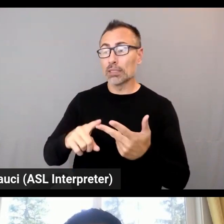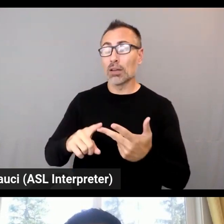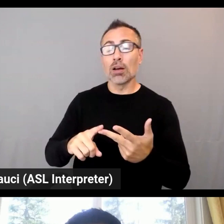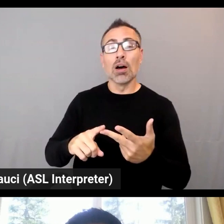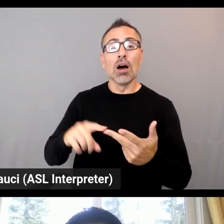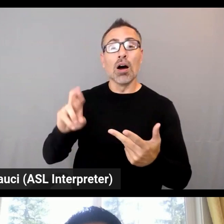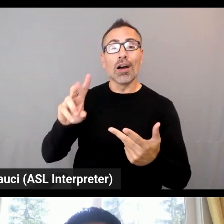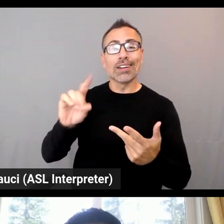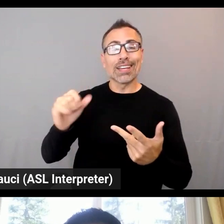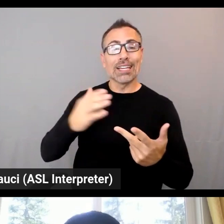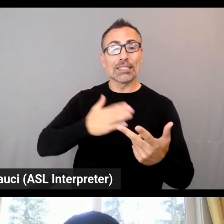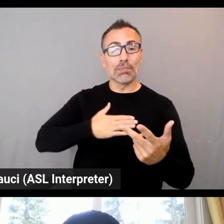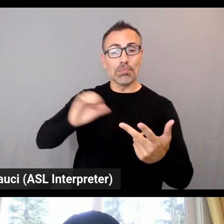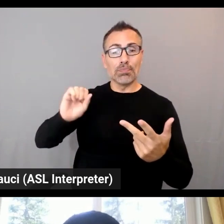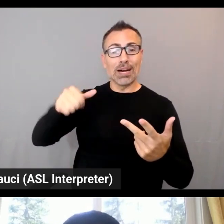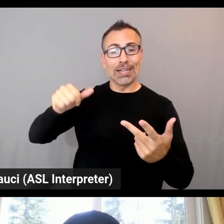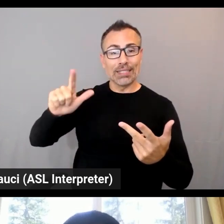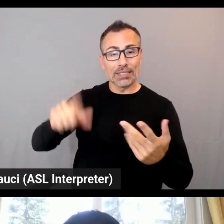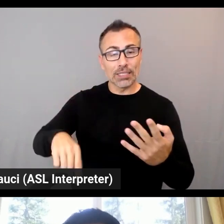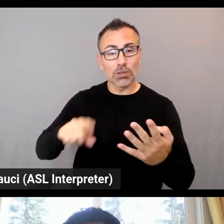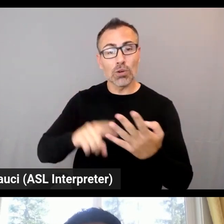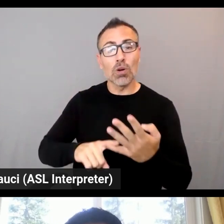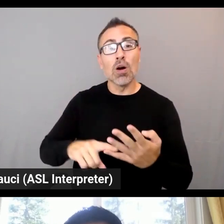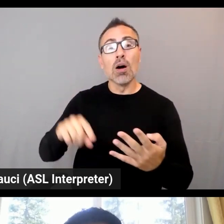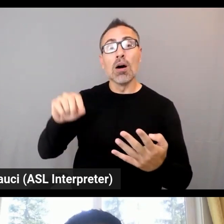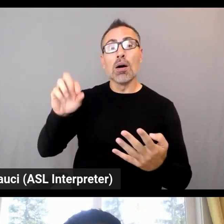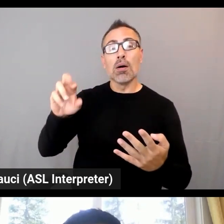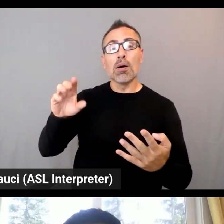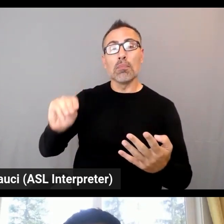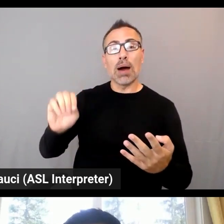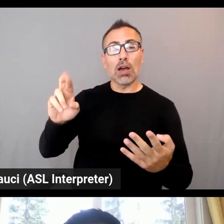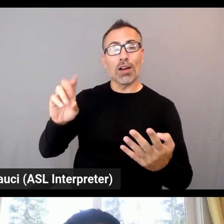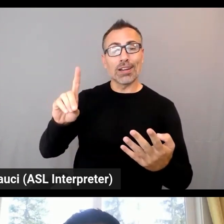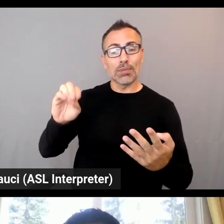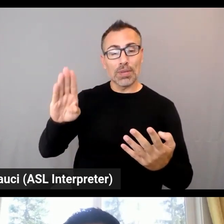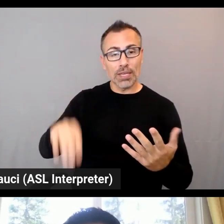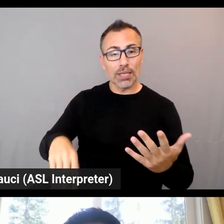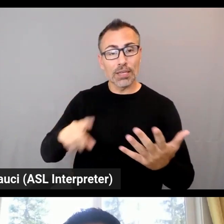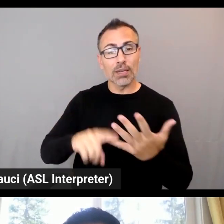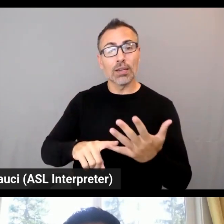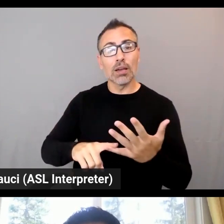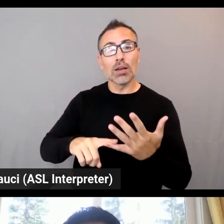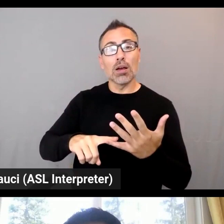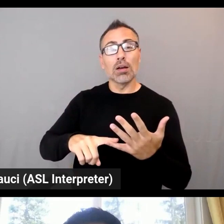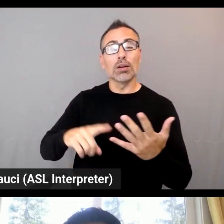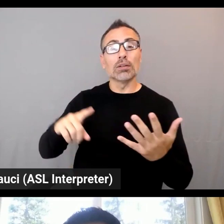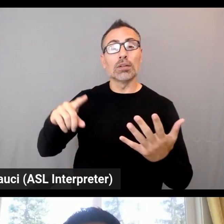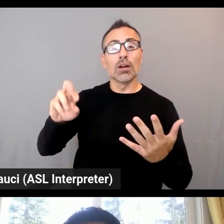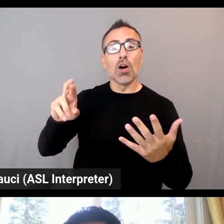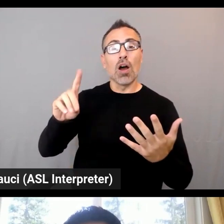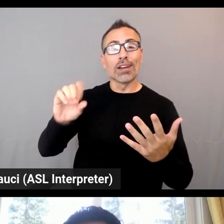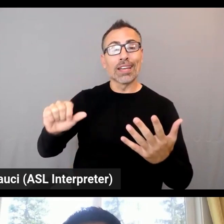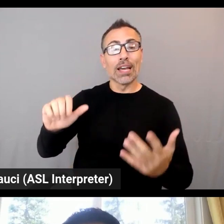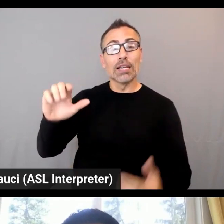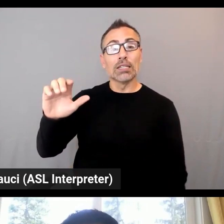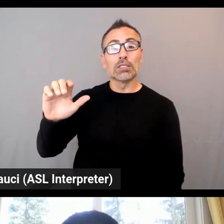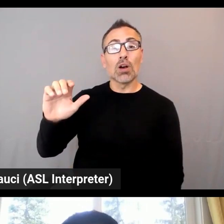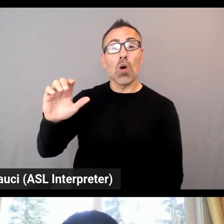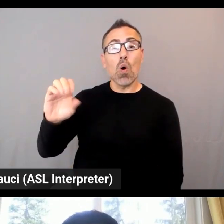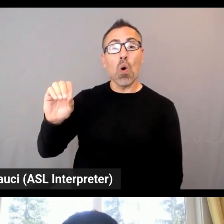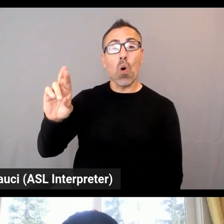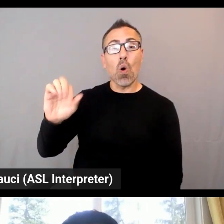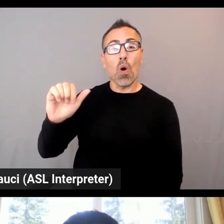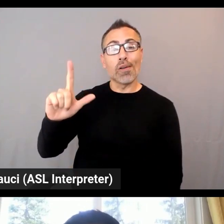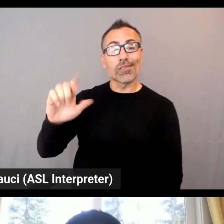MySQL, RDS MariaDB, RDS PostgreSQL, RDS Oracle, and RDS SQL